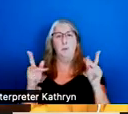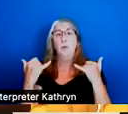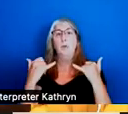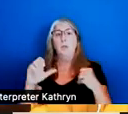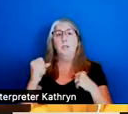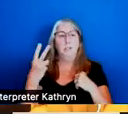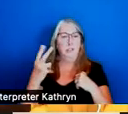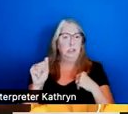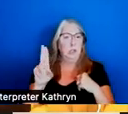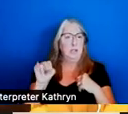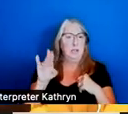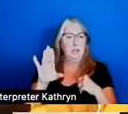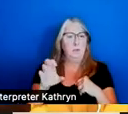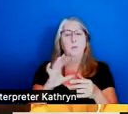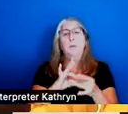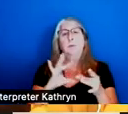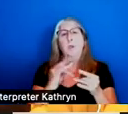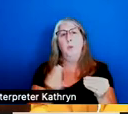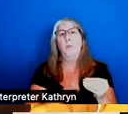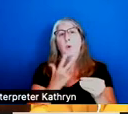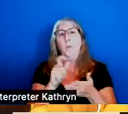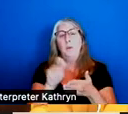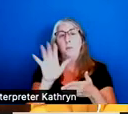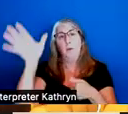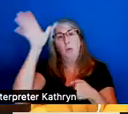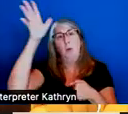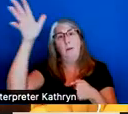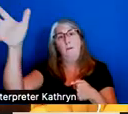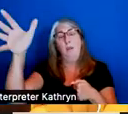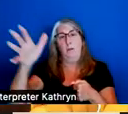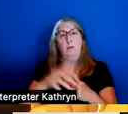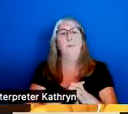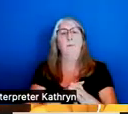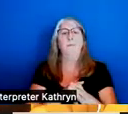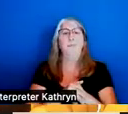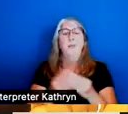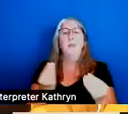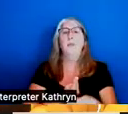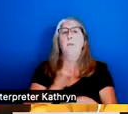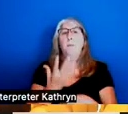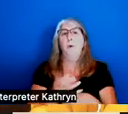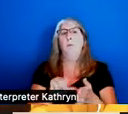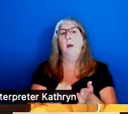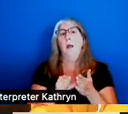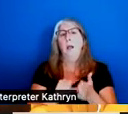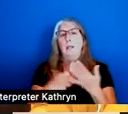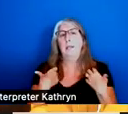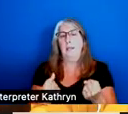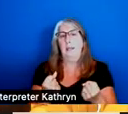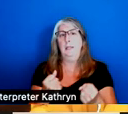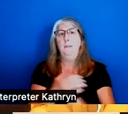Shanice will be reciting a poem written by her grandfather. The poem highlights the healing power of